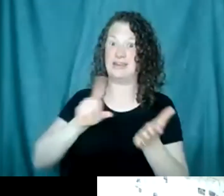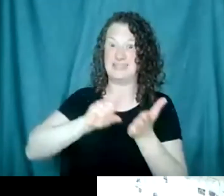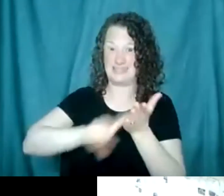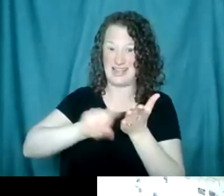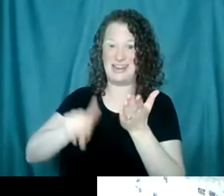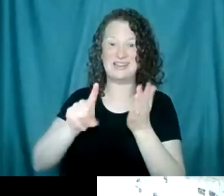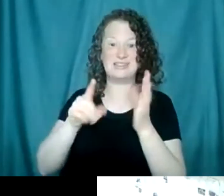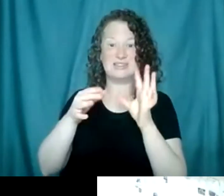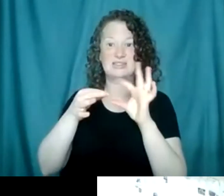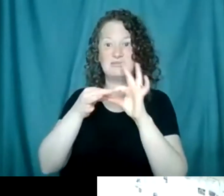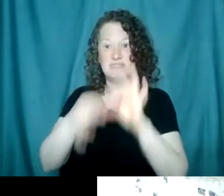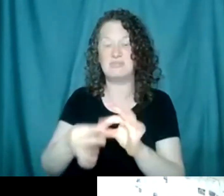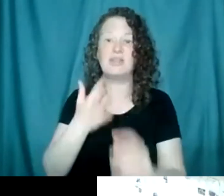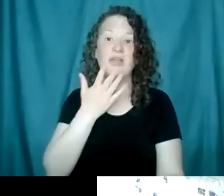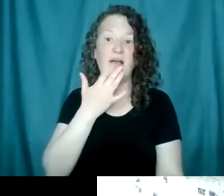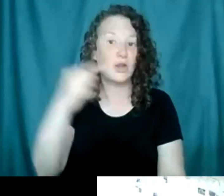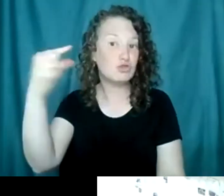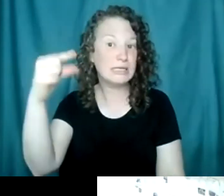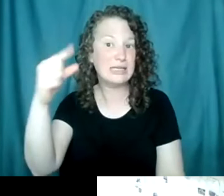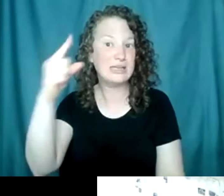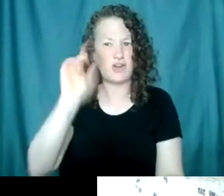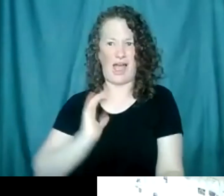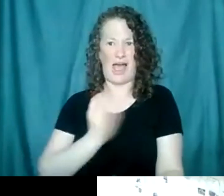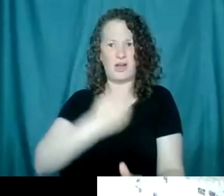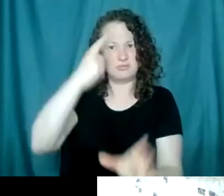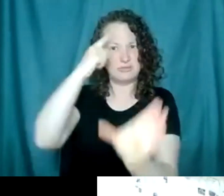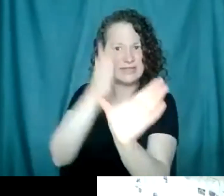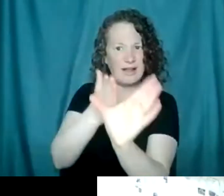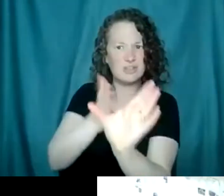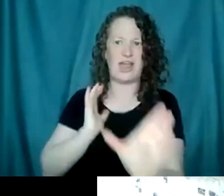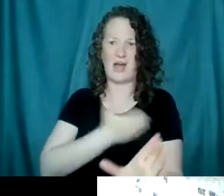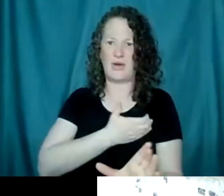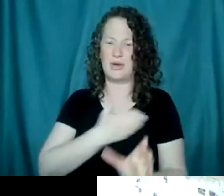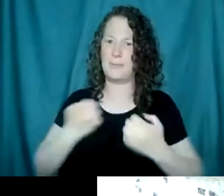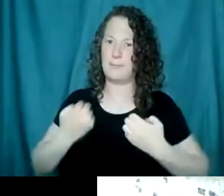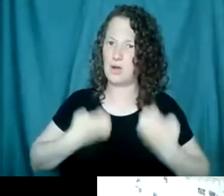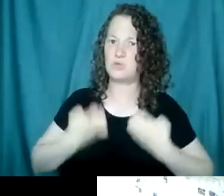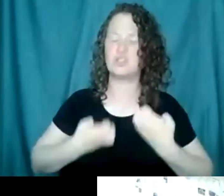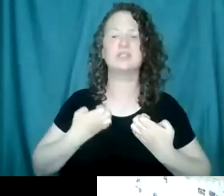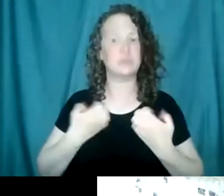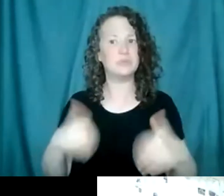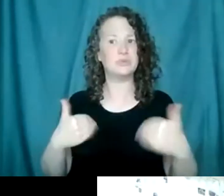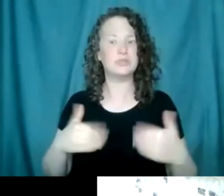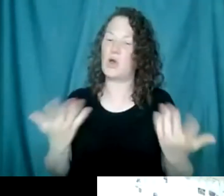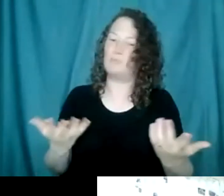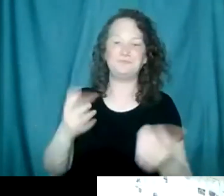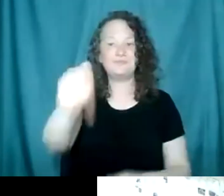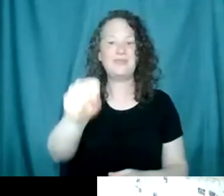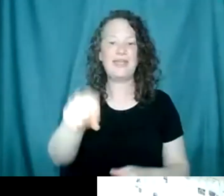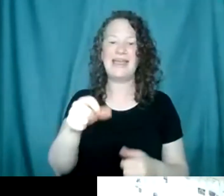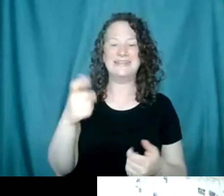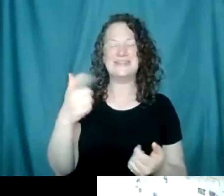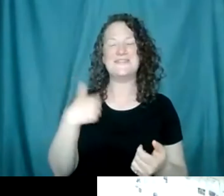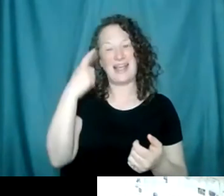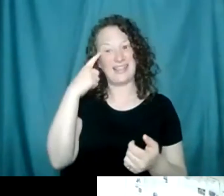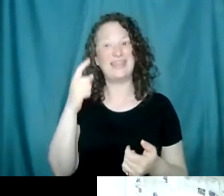even the color green on our psychology and our emotions. So yeah, I think it would